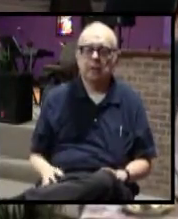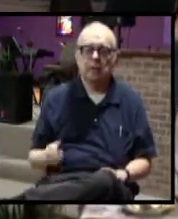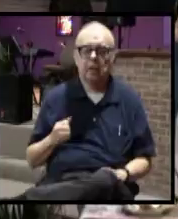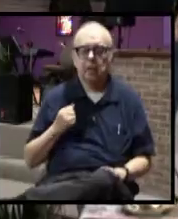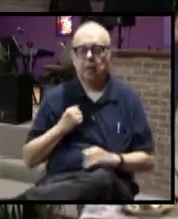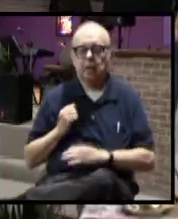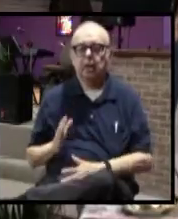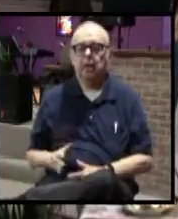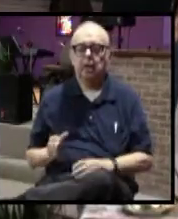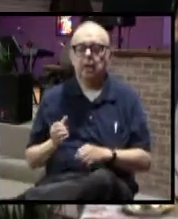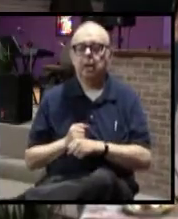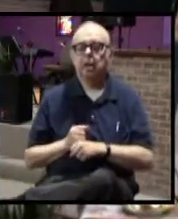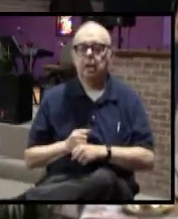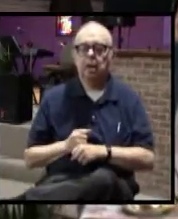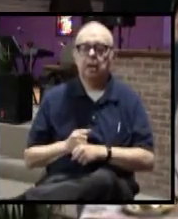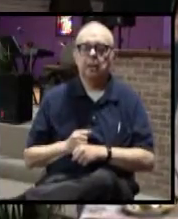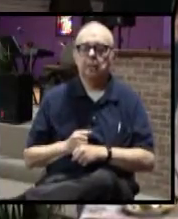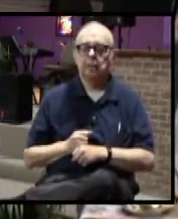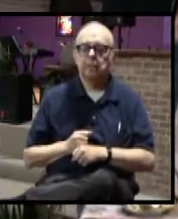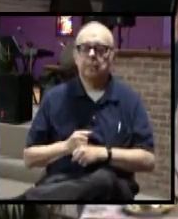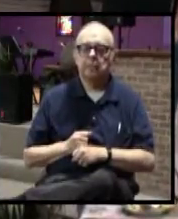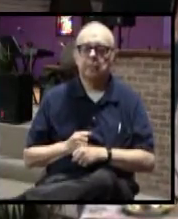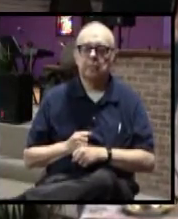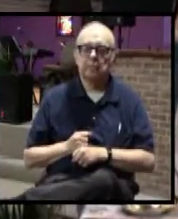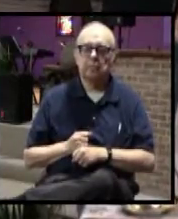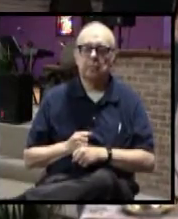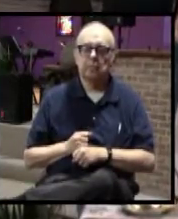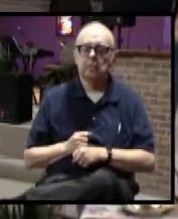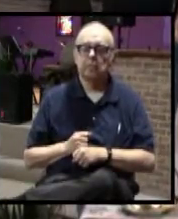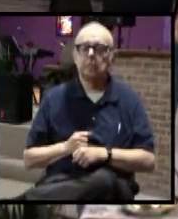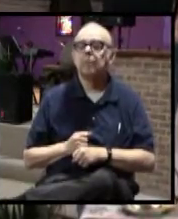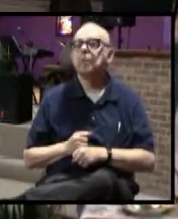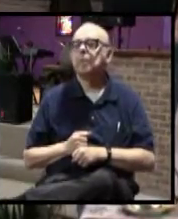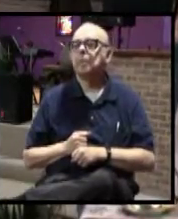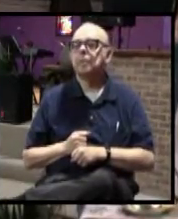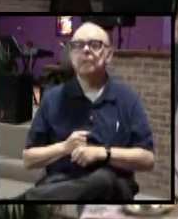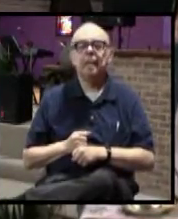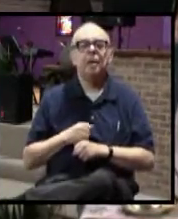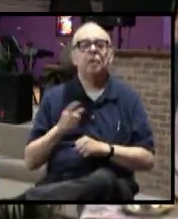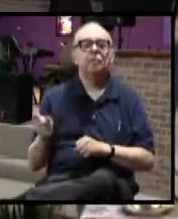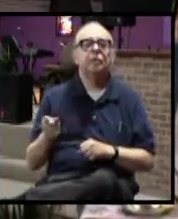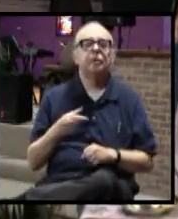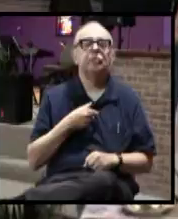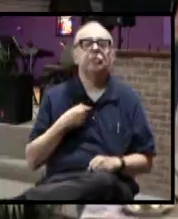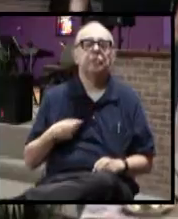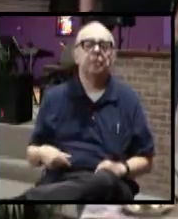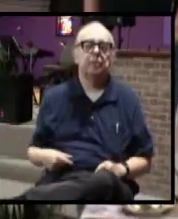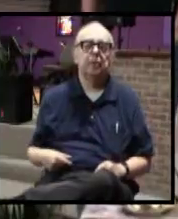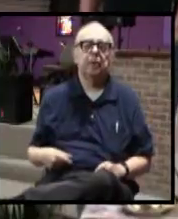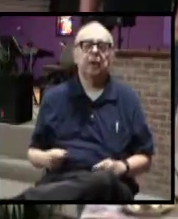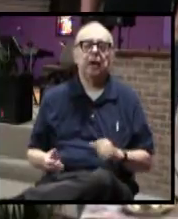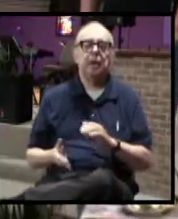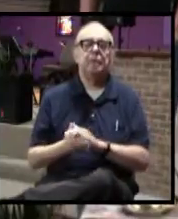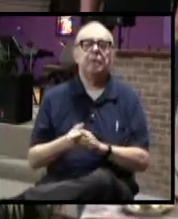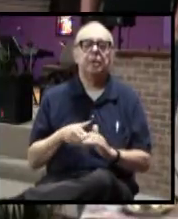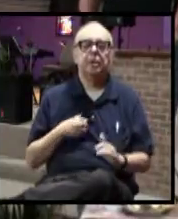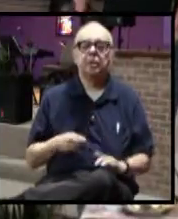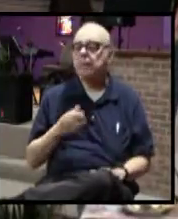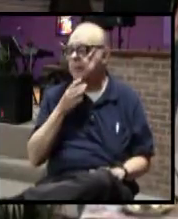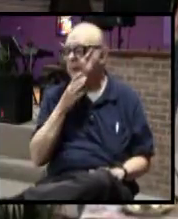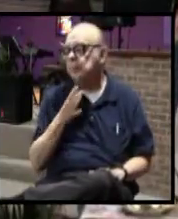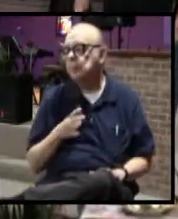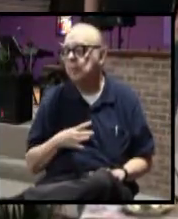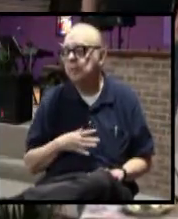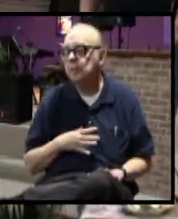let's say that soldier got stationed in Japan. And he